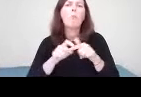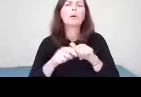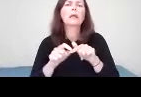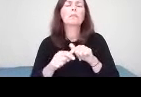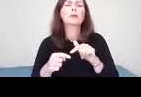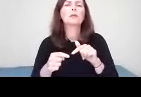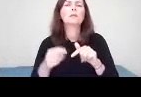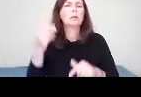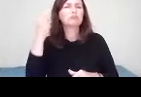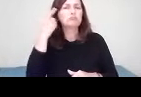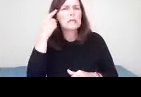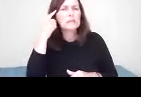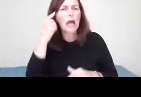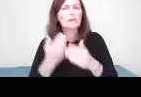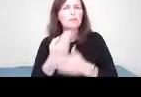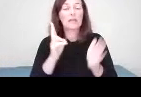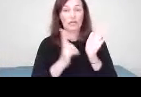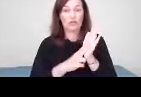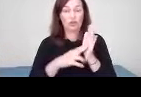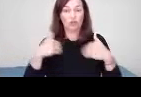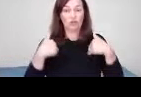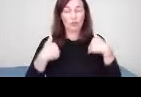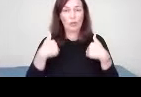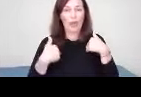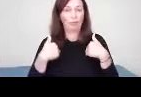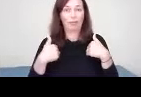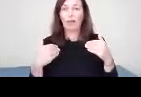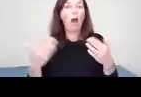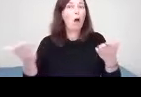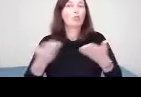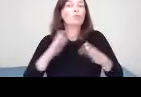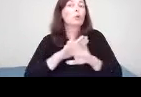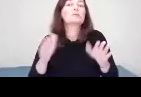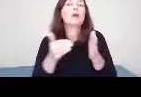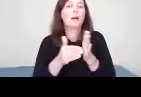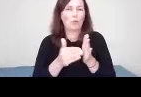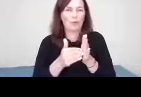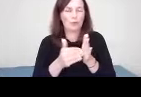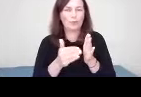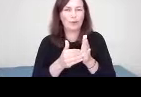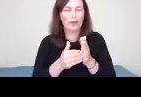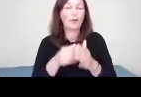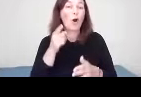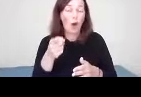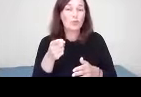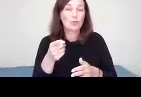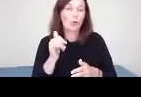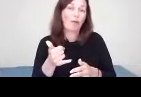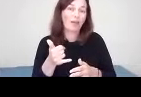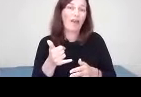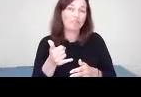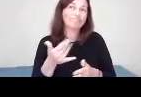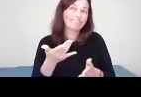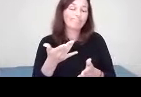or out of the school system. And that's definitely needed, but it's not the whole story. We need to definitely really